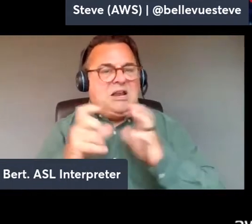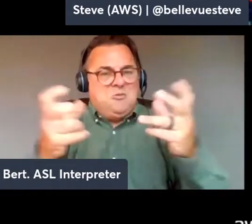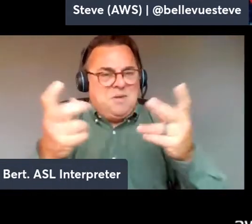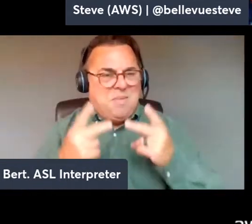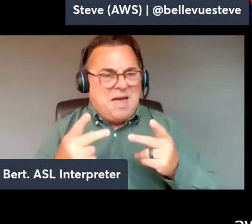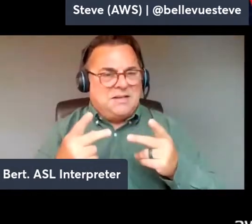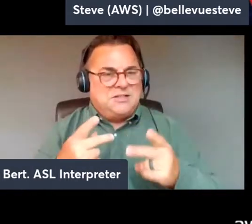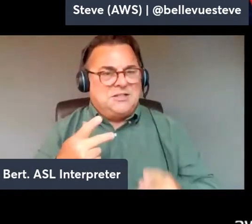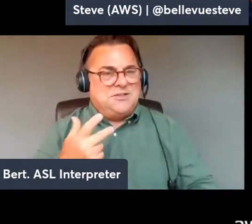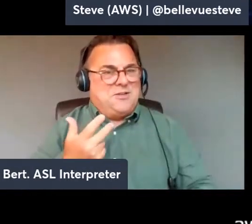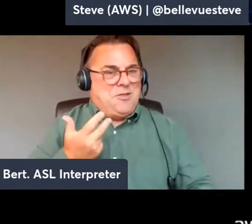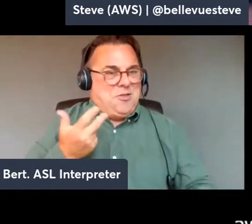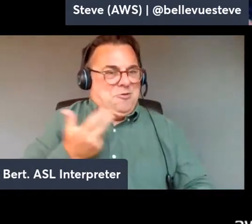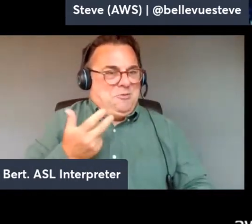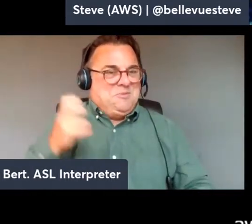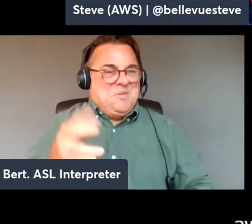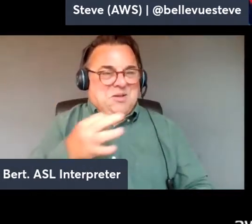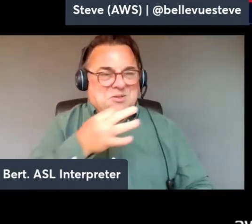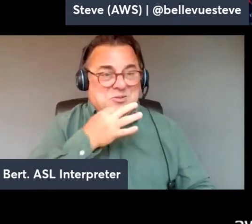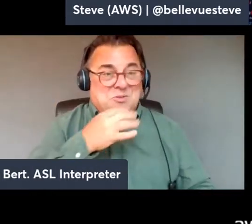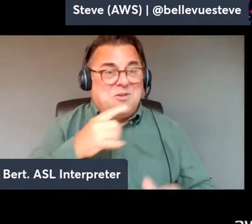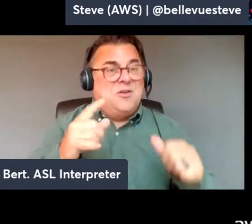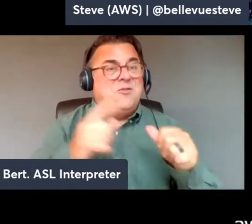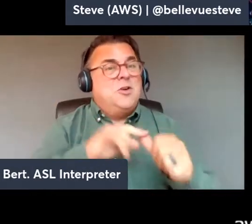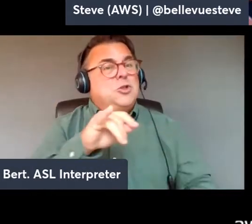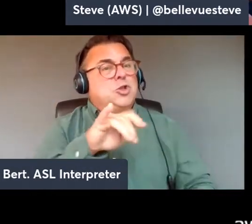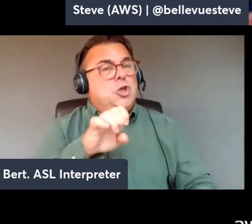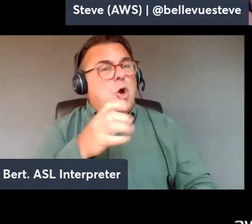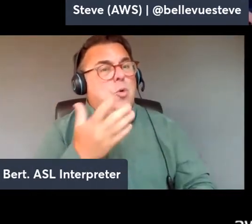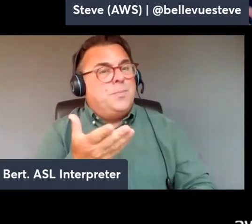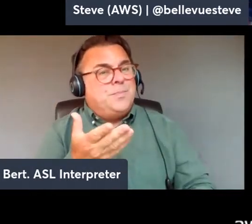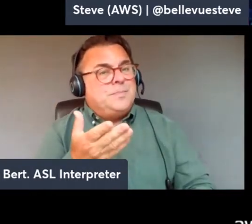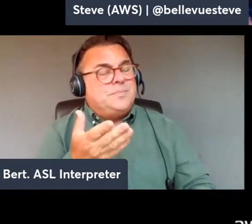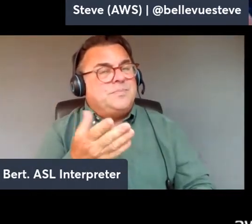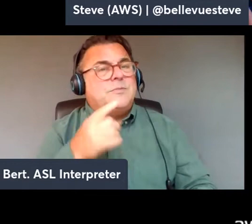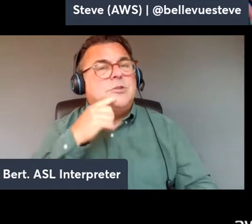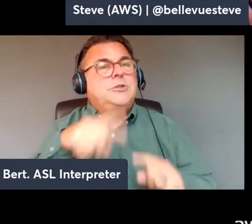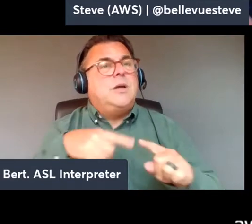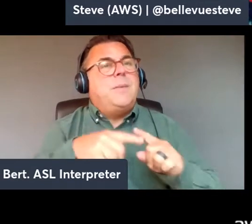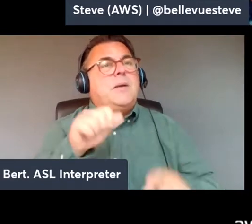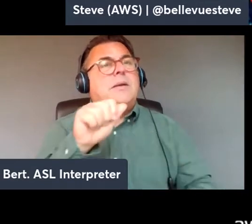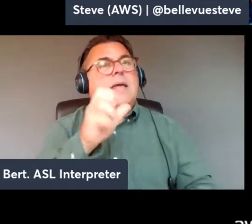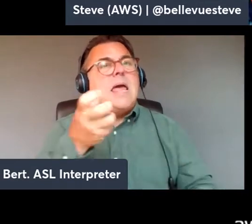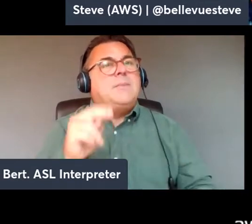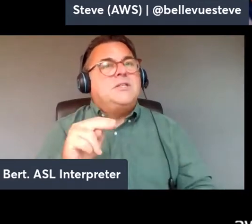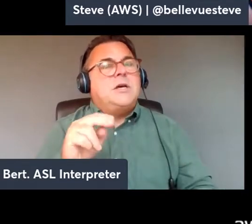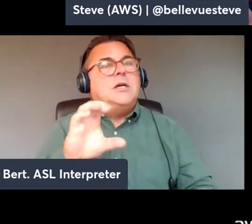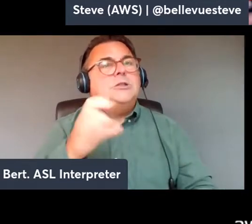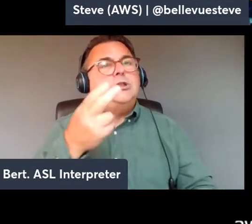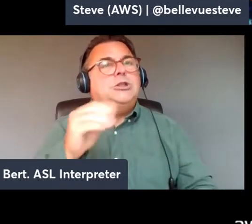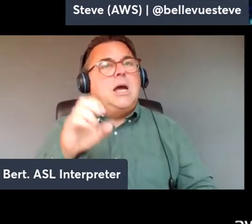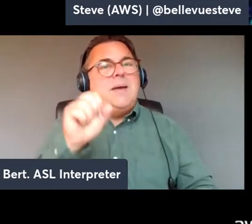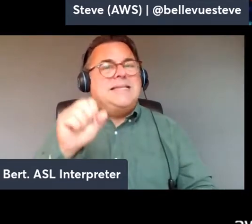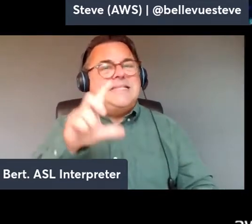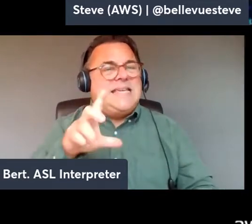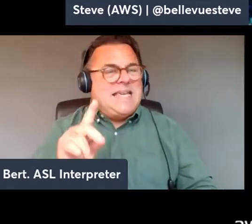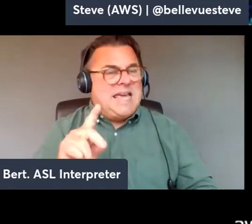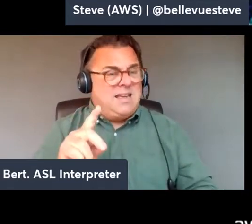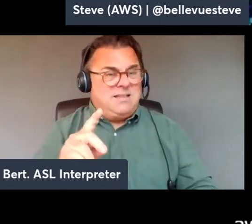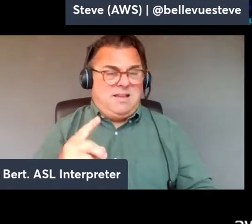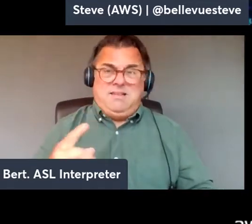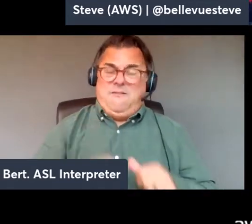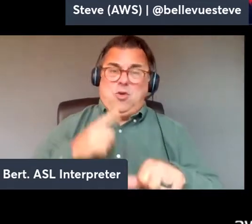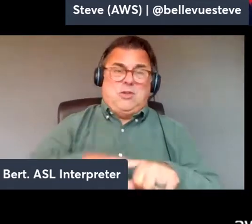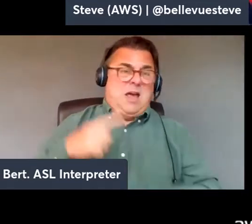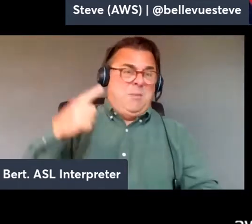Trust us. He will be back shortly. But we're going to start with Joe. And we're talking about the Amazon Chime SDK, which was news to myself and